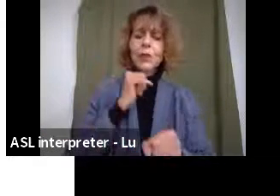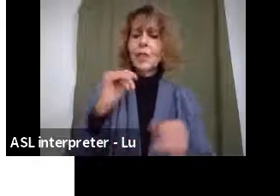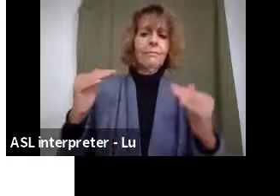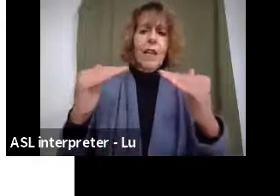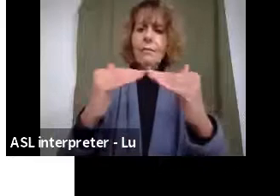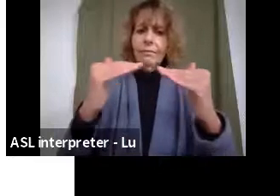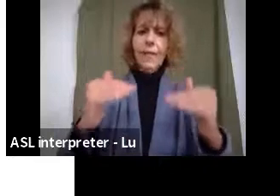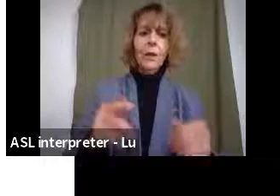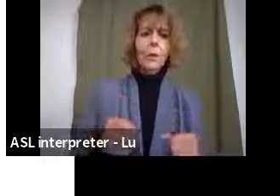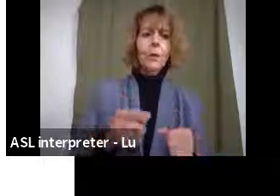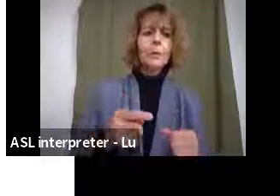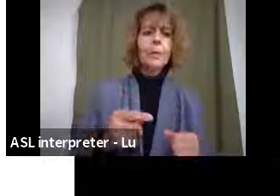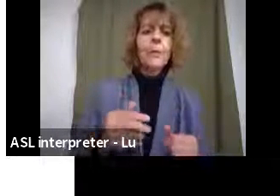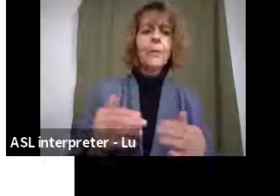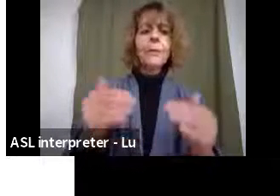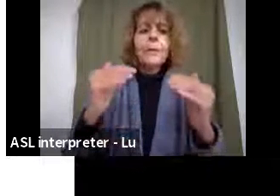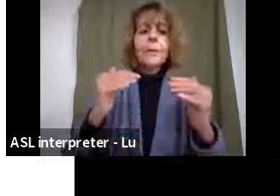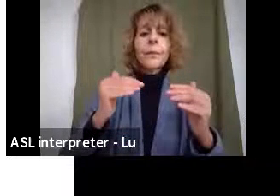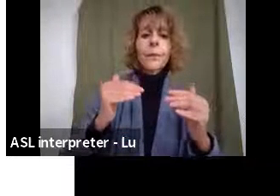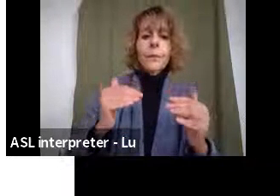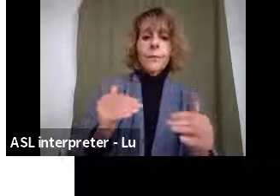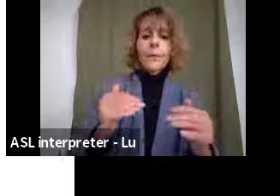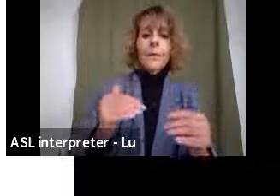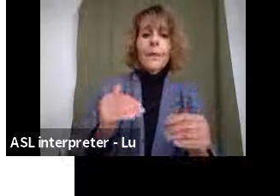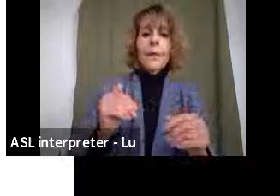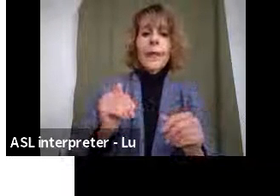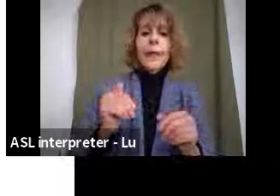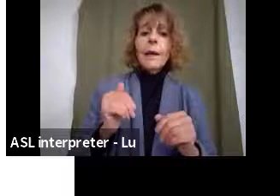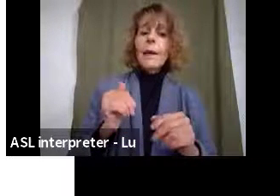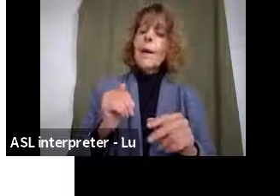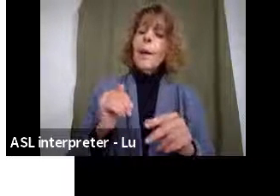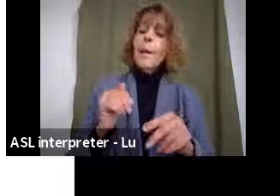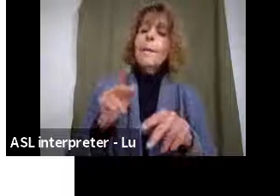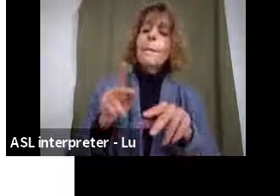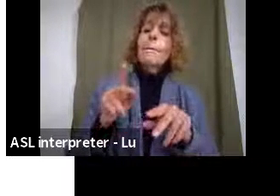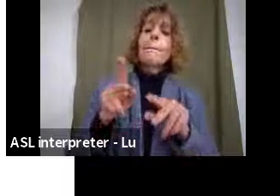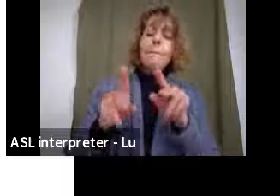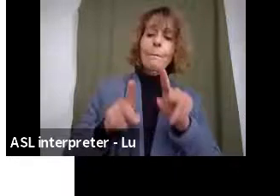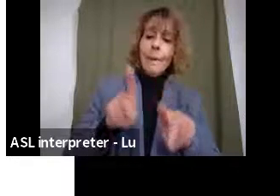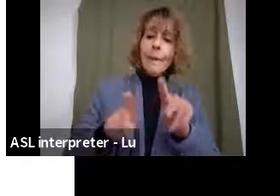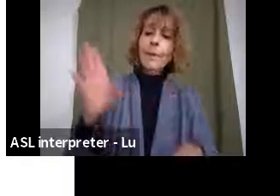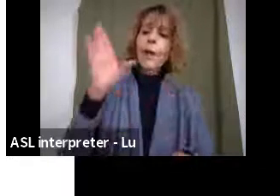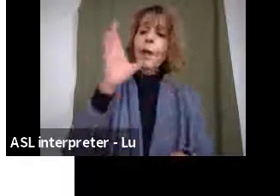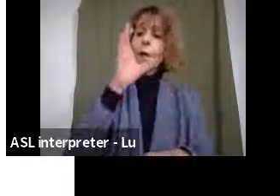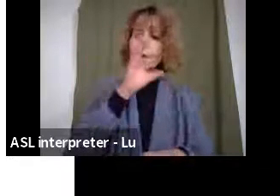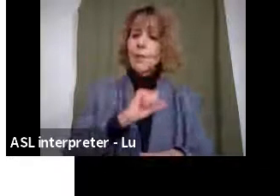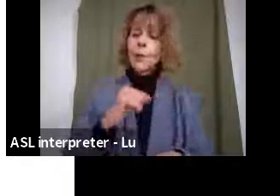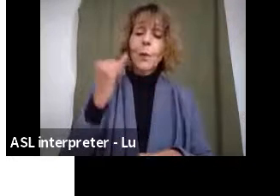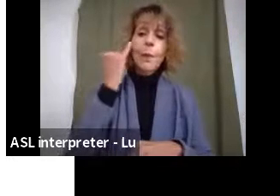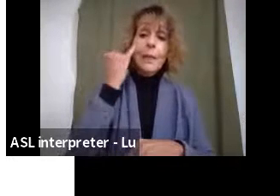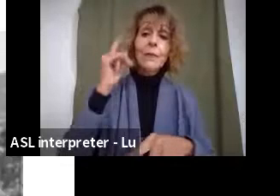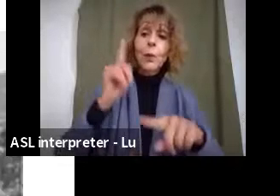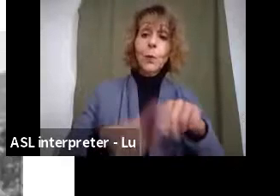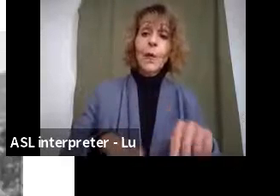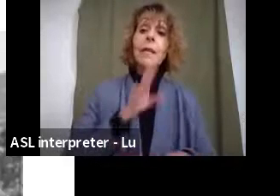vocalize was equated to intelligence, and we know that that's just not the case.